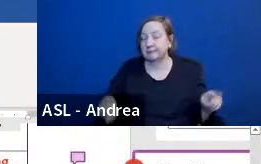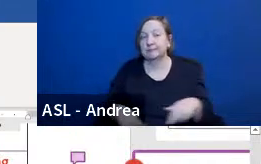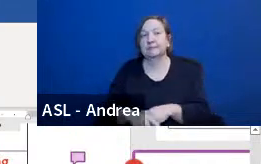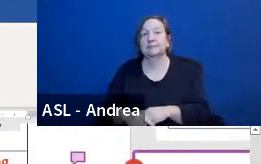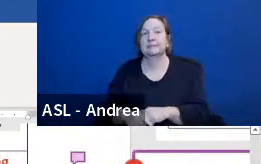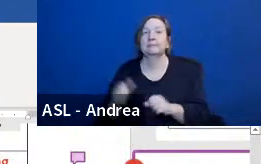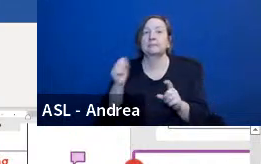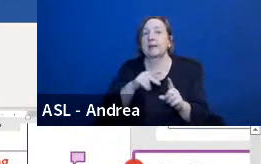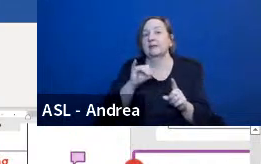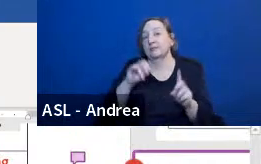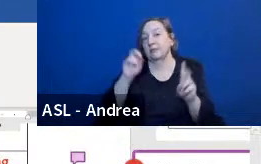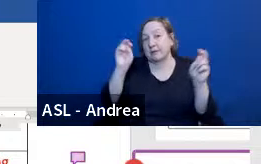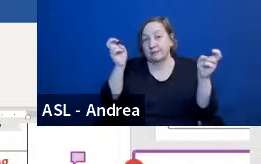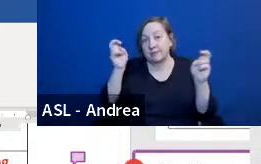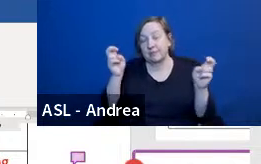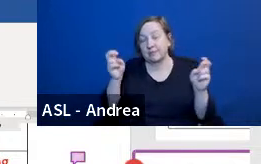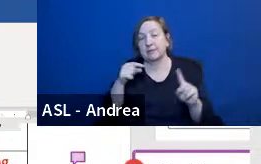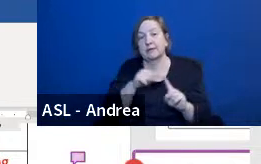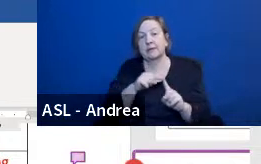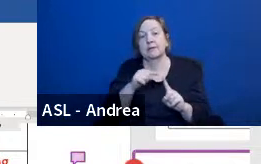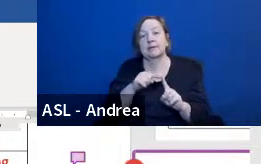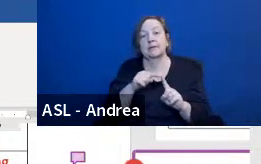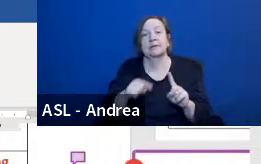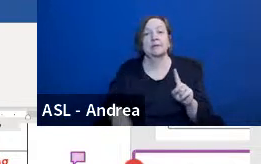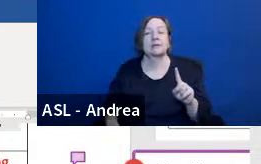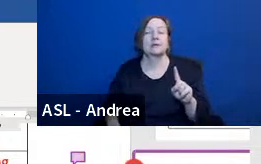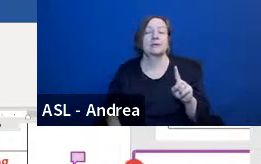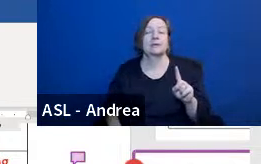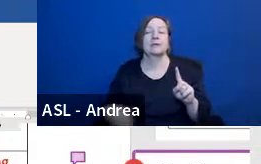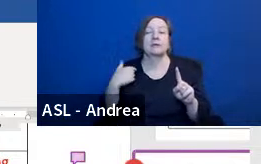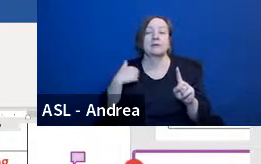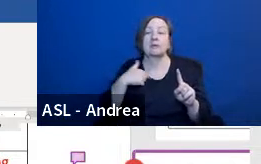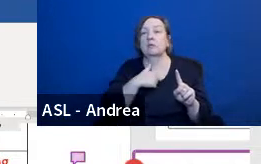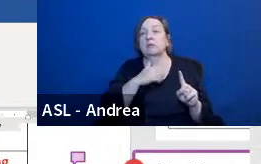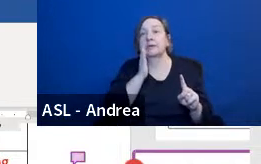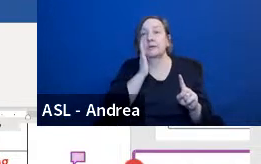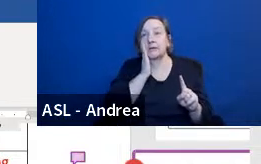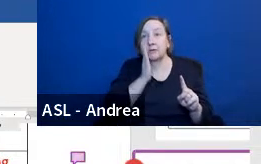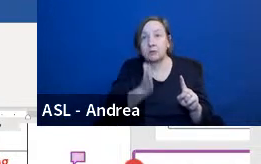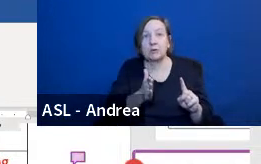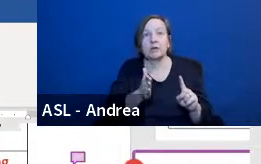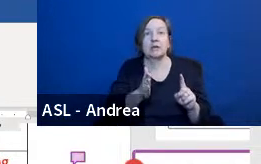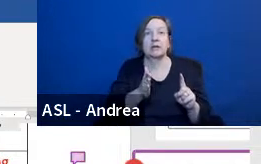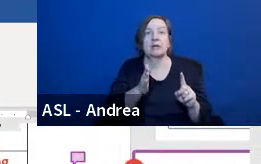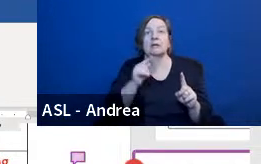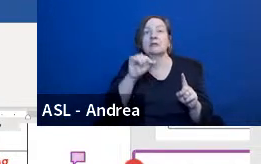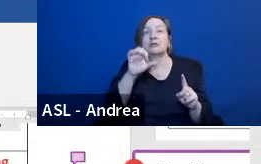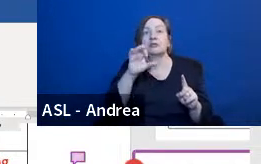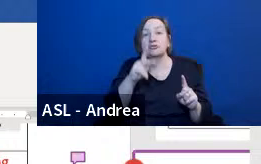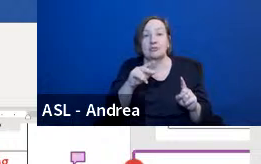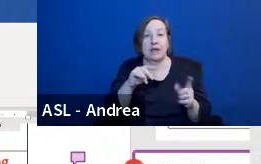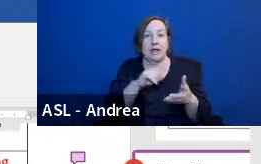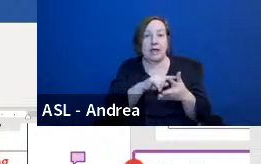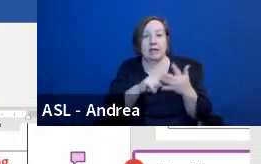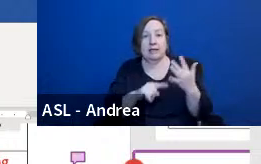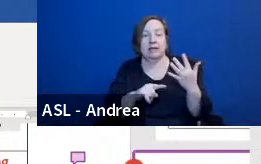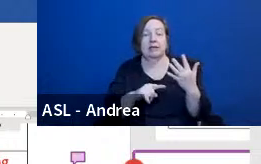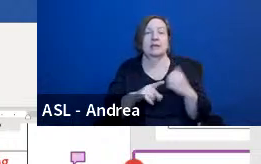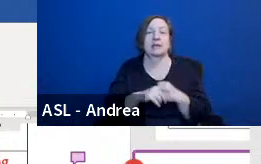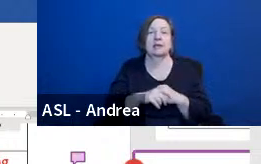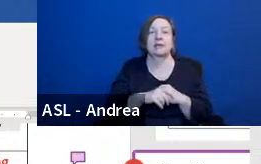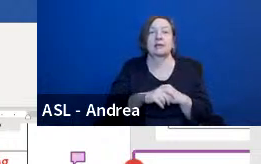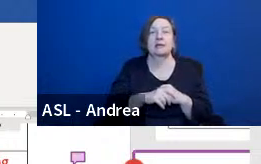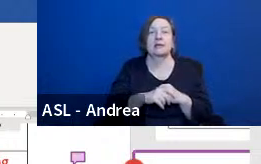to that topic. Certainly we will be tracking the dollar value